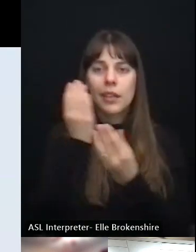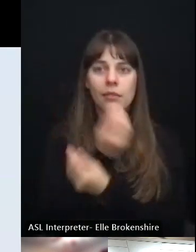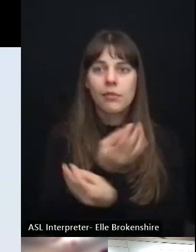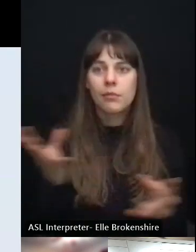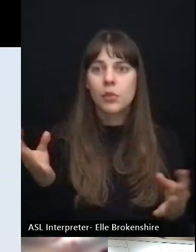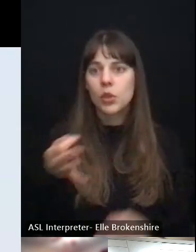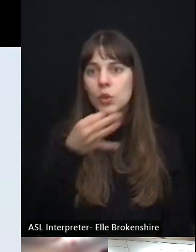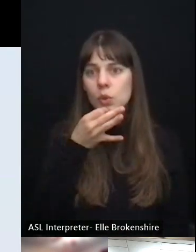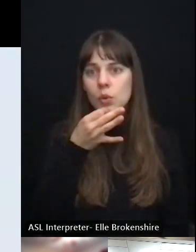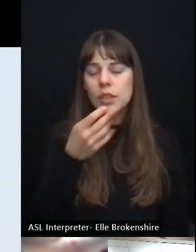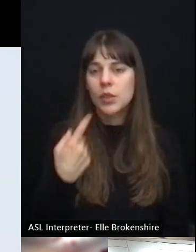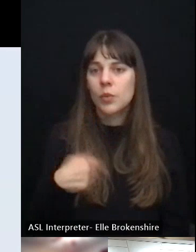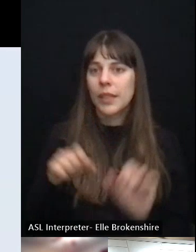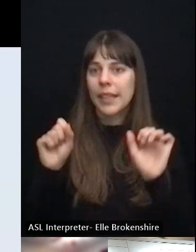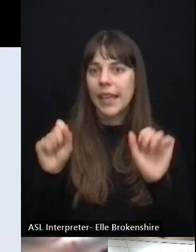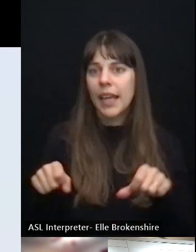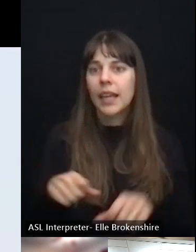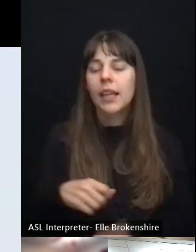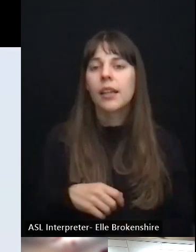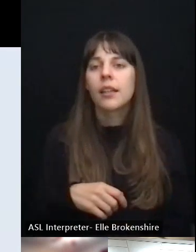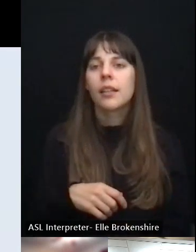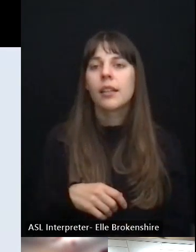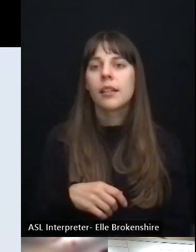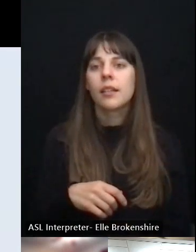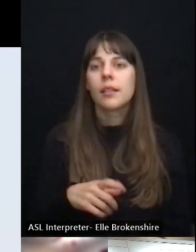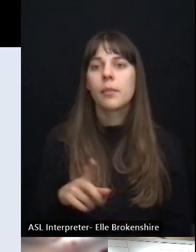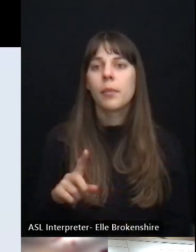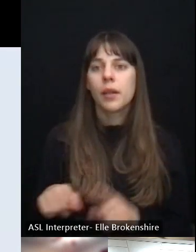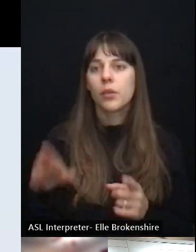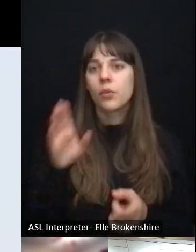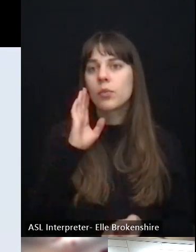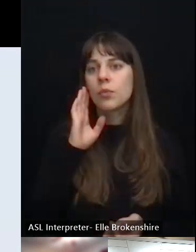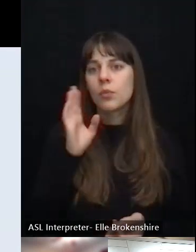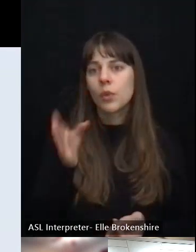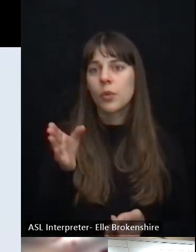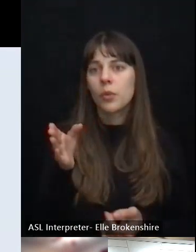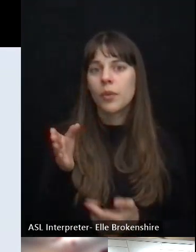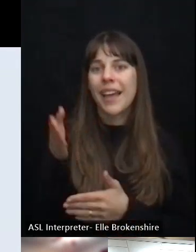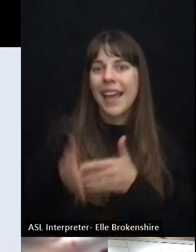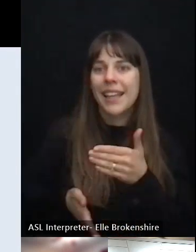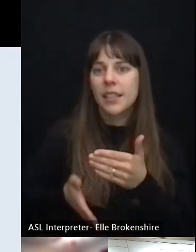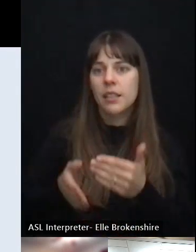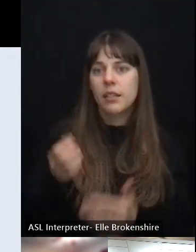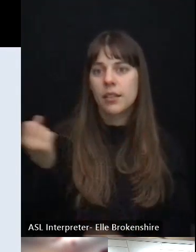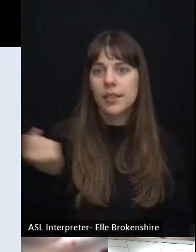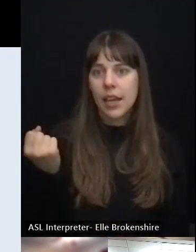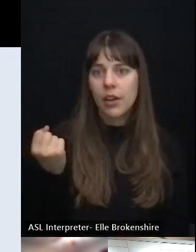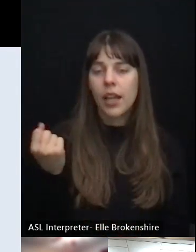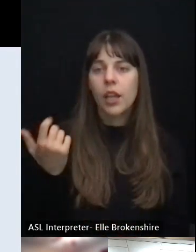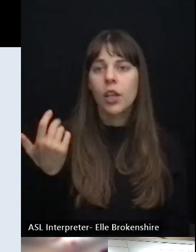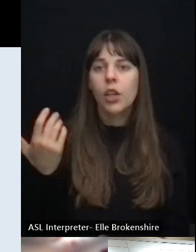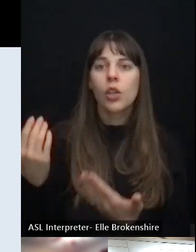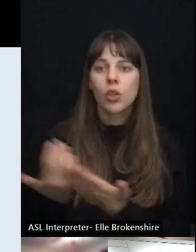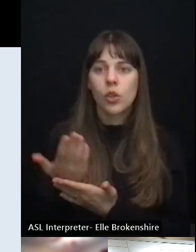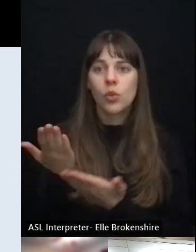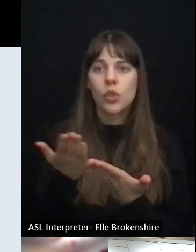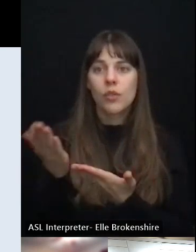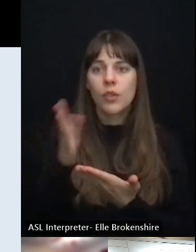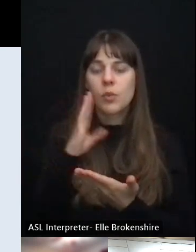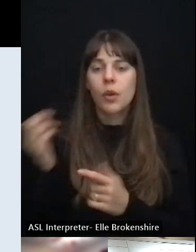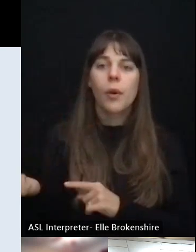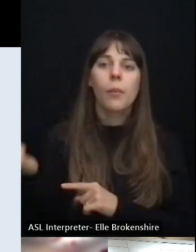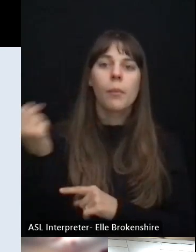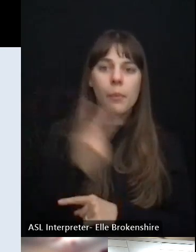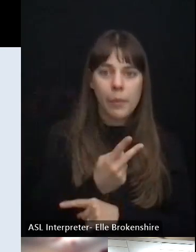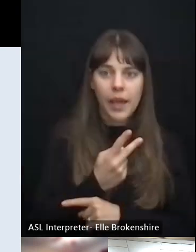soon as we can. But it'll be a Sunday, or it'll end on a Saturday, and the new service will go back into effect